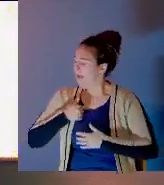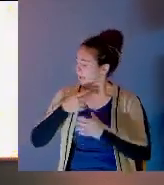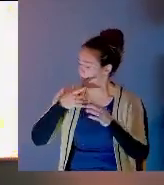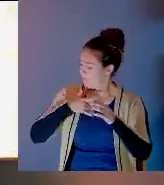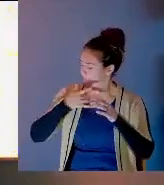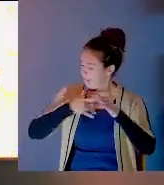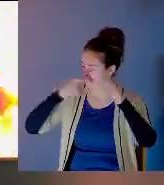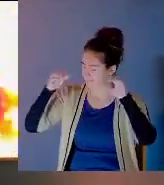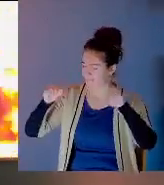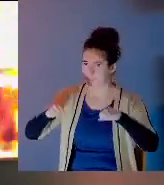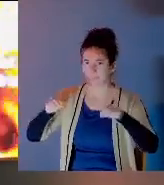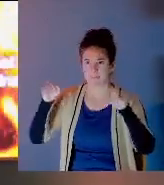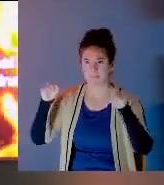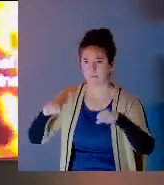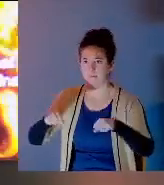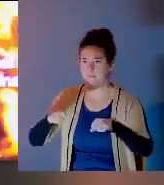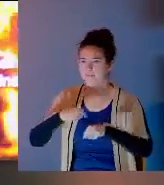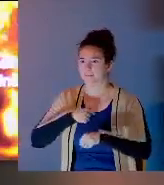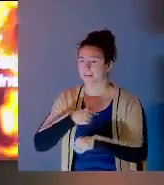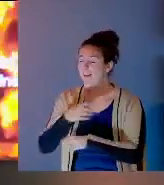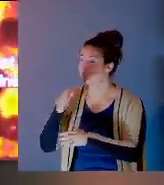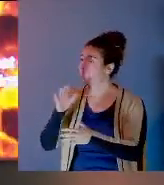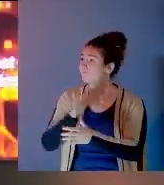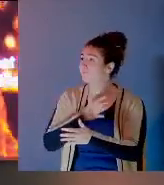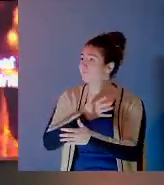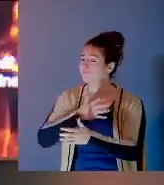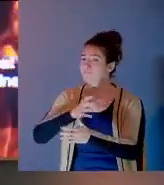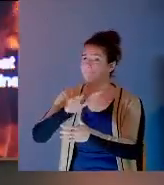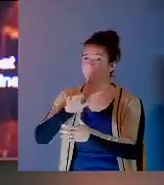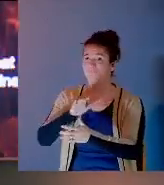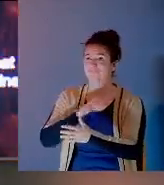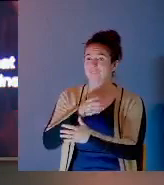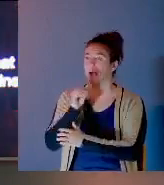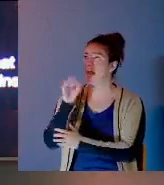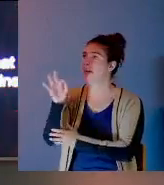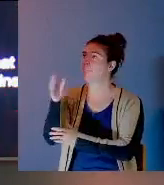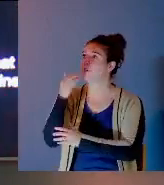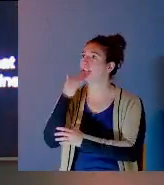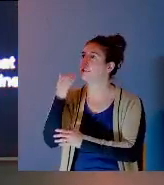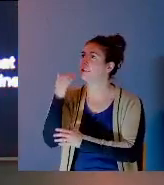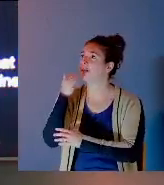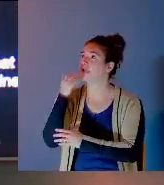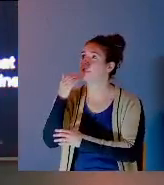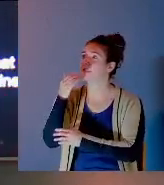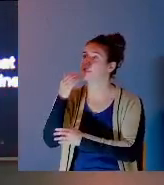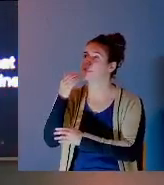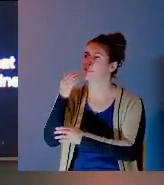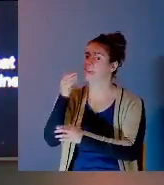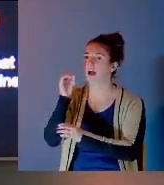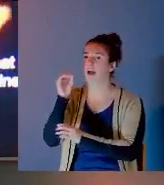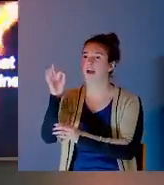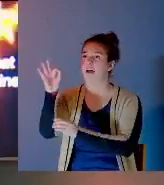oh, I will sing of the goodness of God.